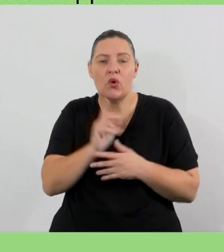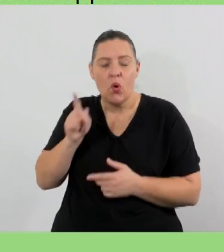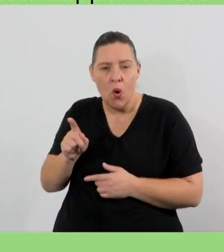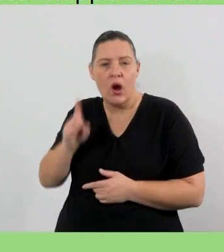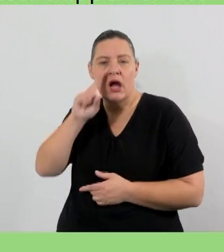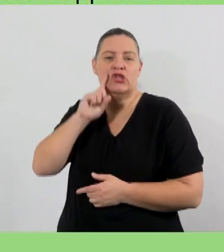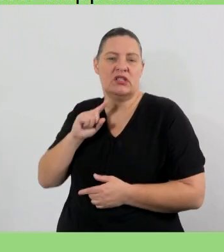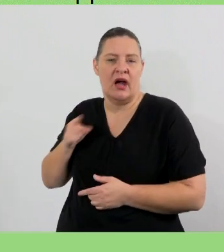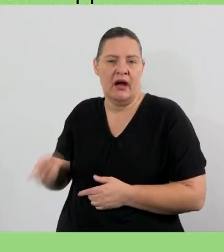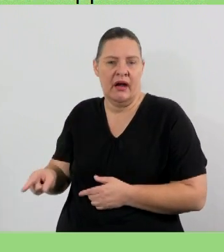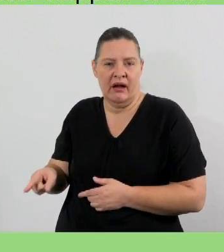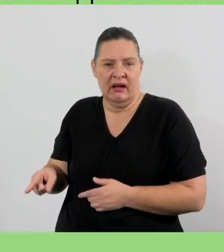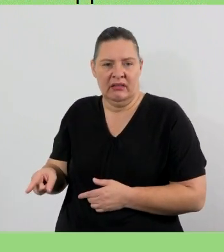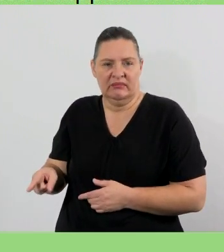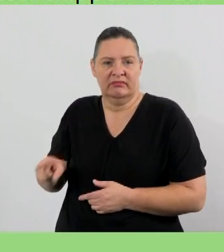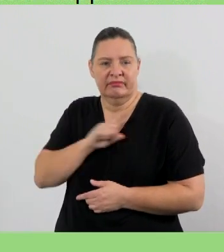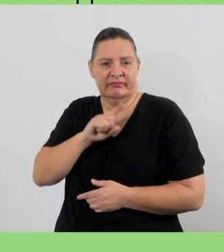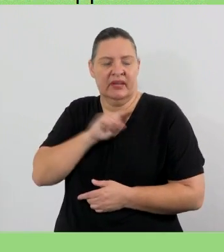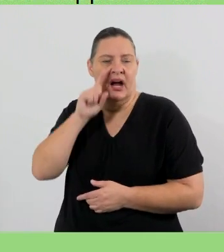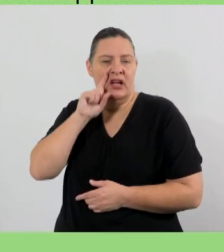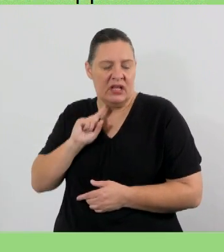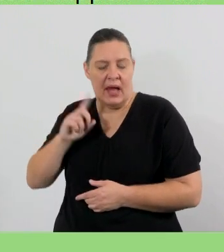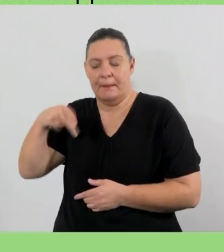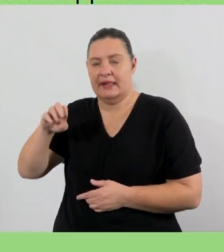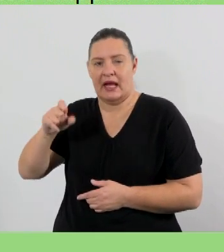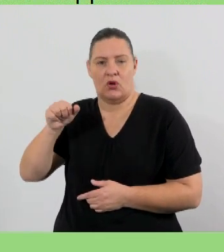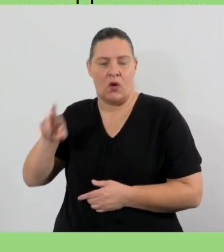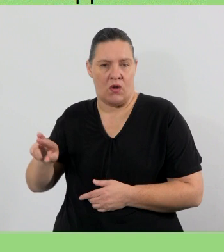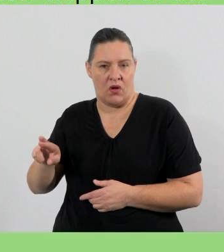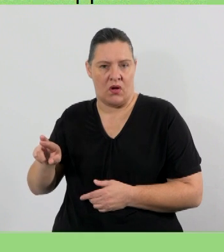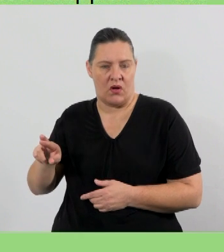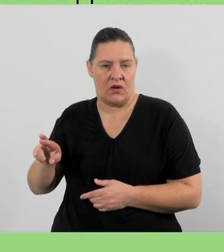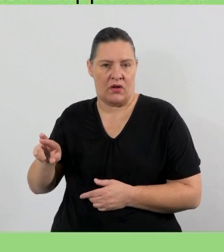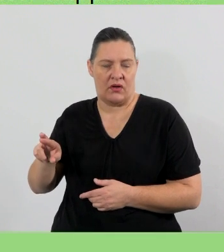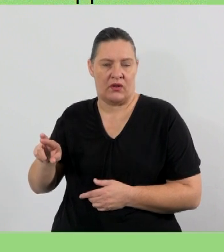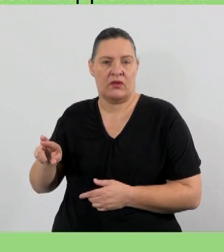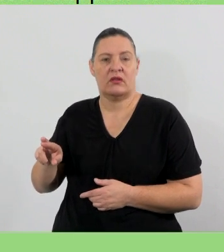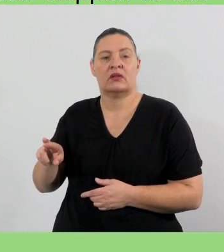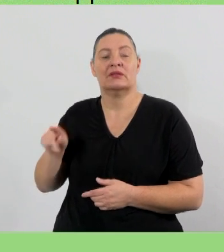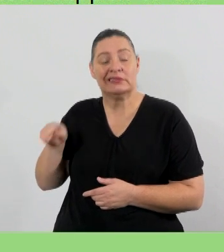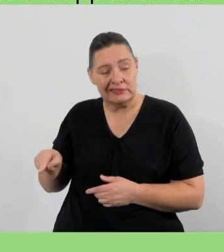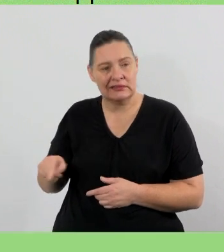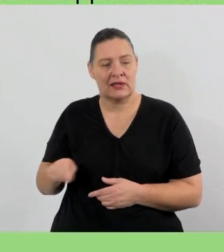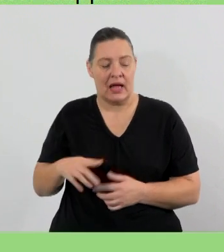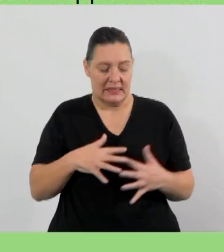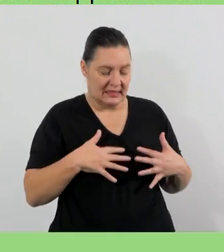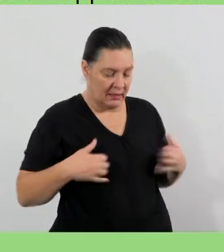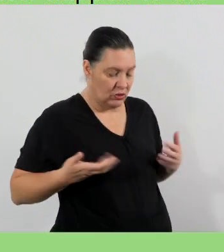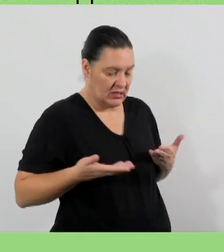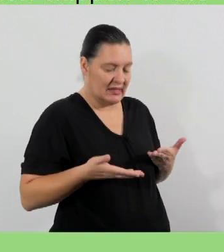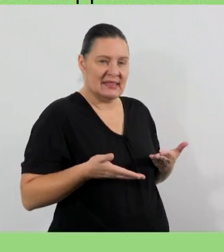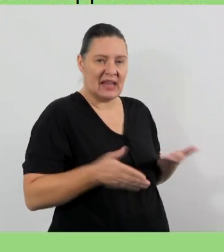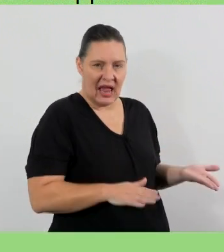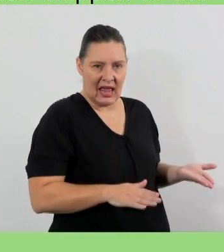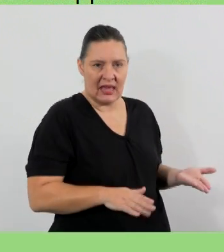the cheetah in this context because the cheetah is the predator. So now this means that these zebras are going to